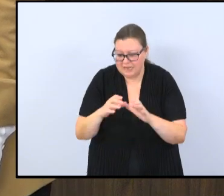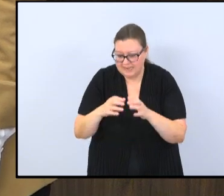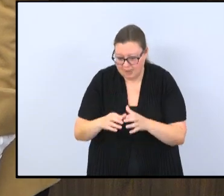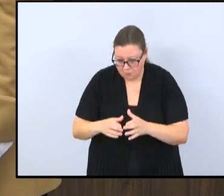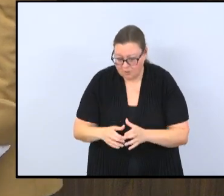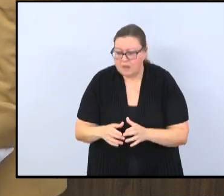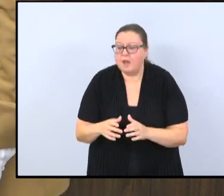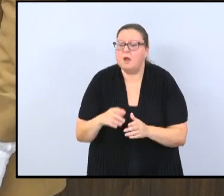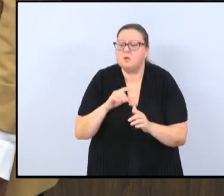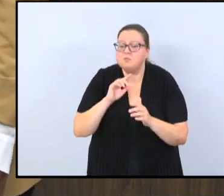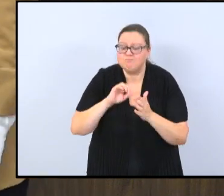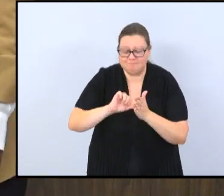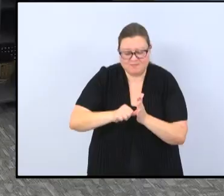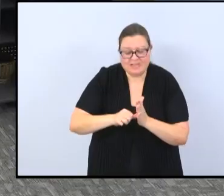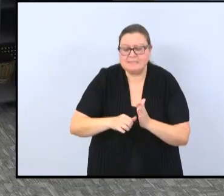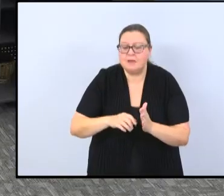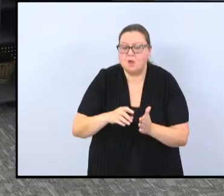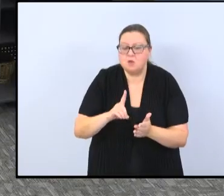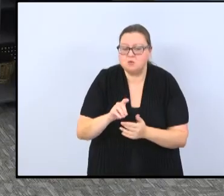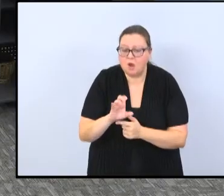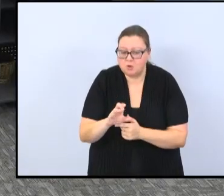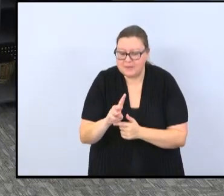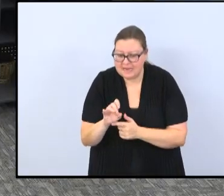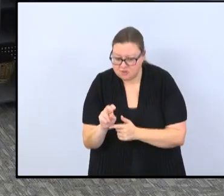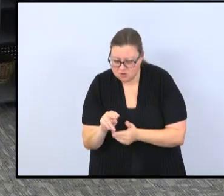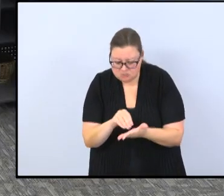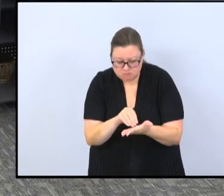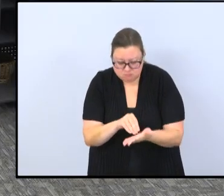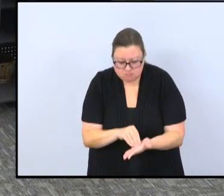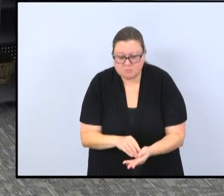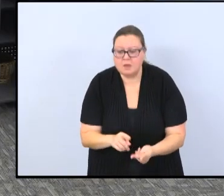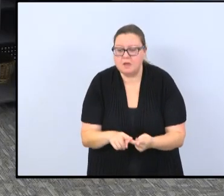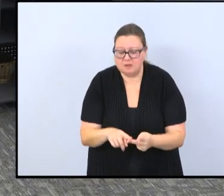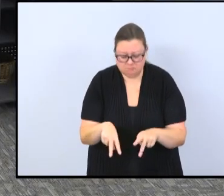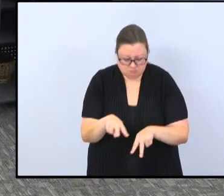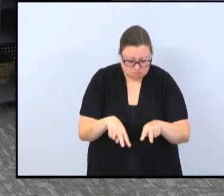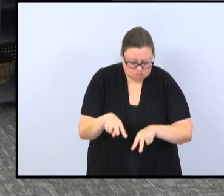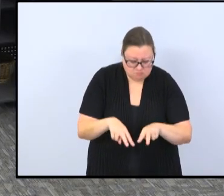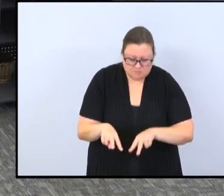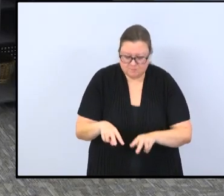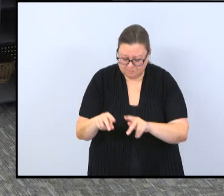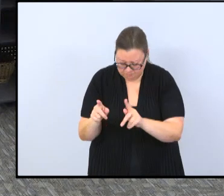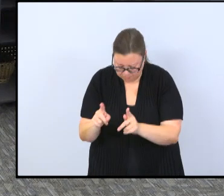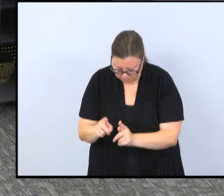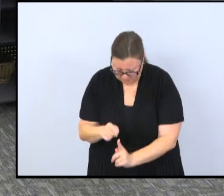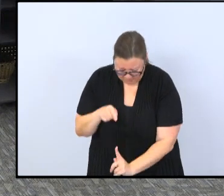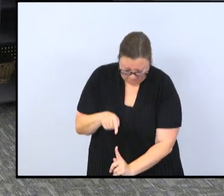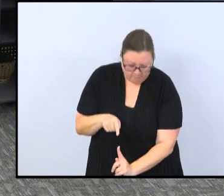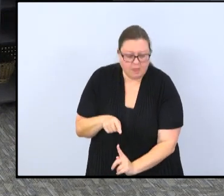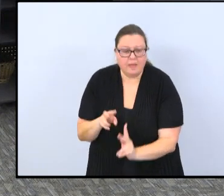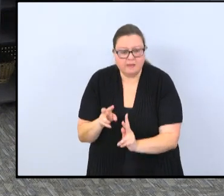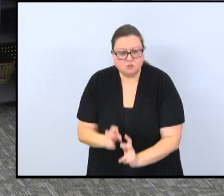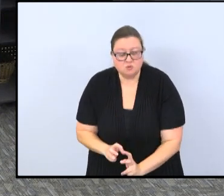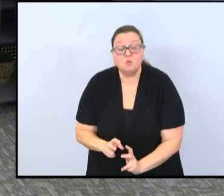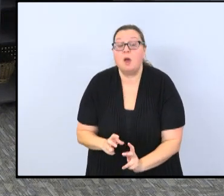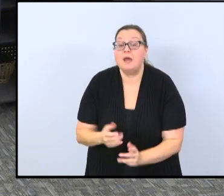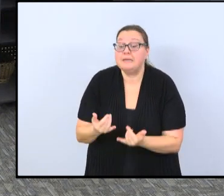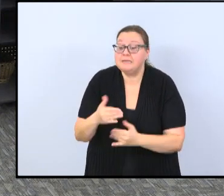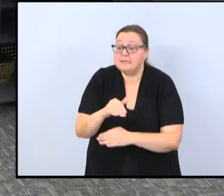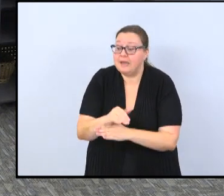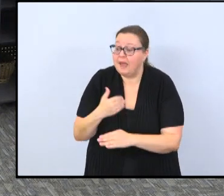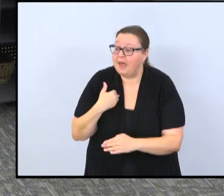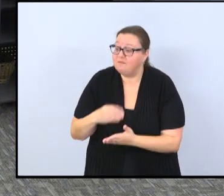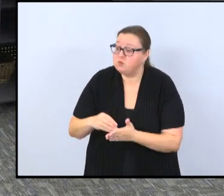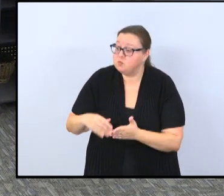emphasizes documentation, diagnostics, and repair processes aligned with industry standards. Tonight, we have a student representing this